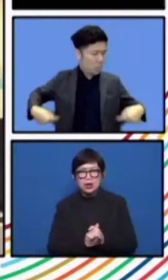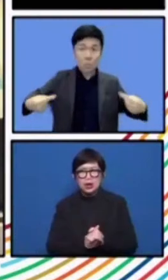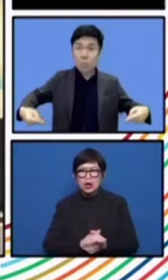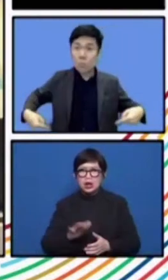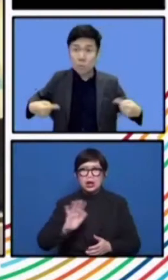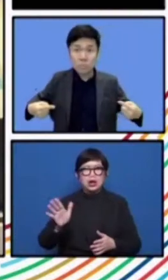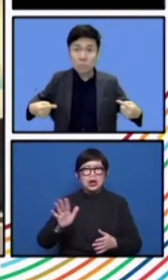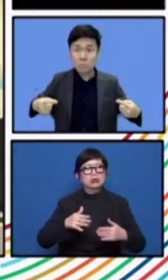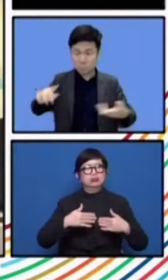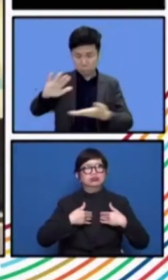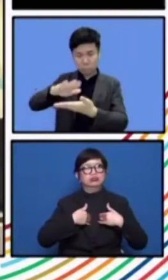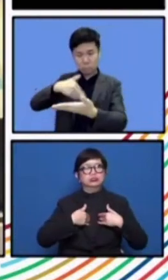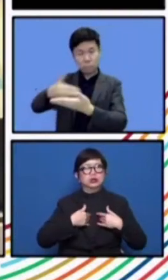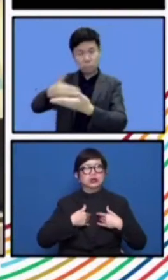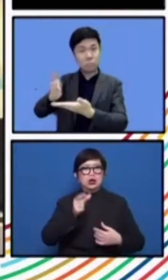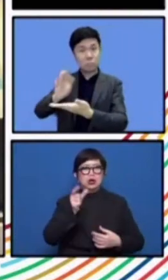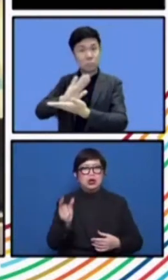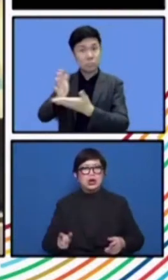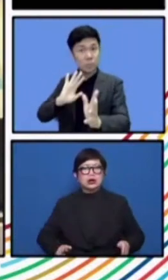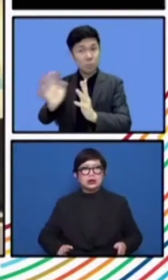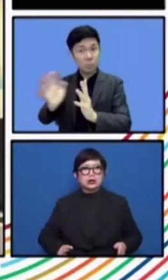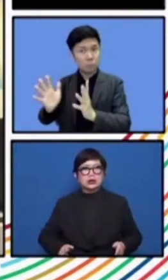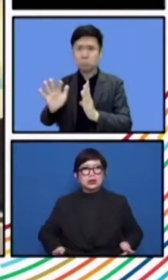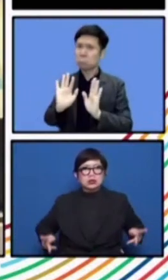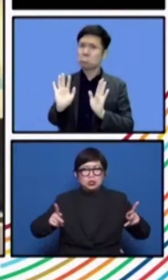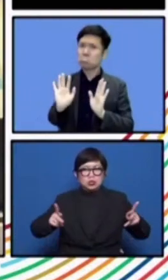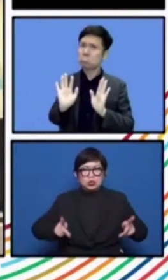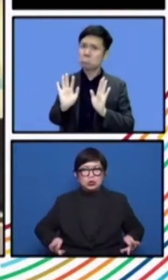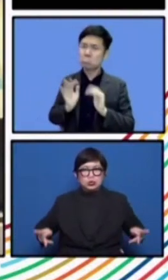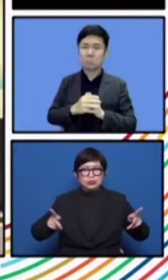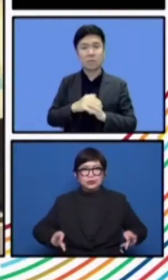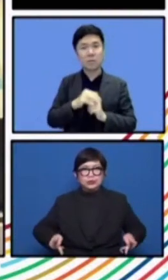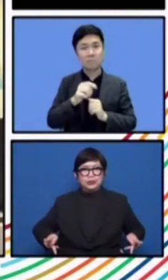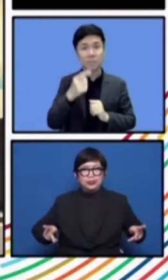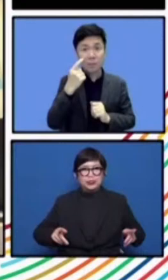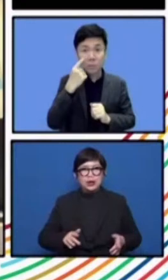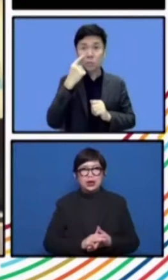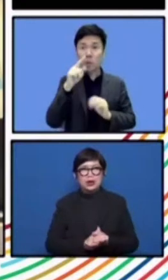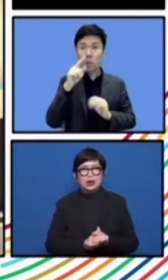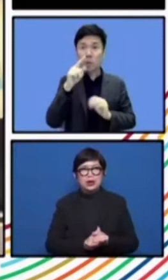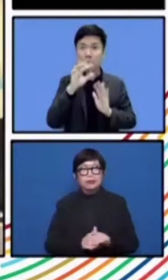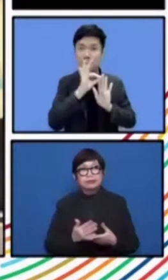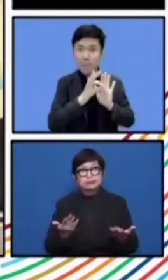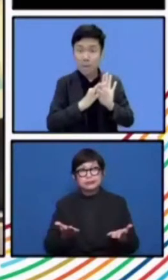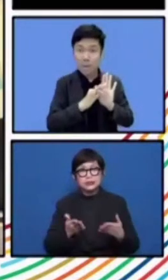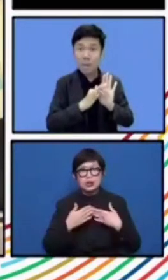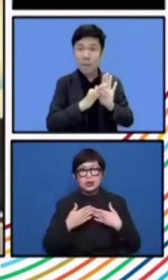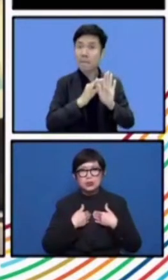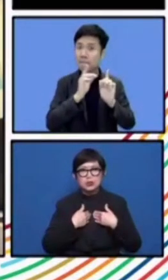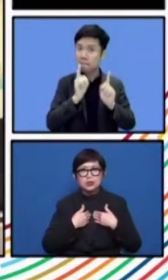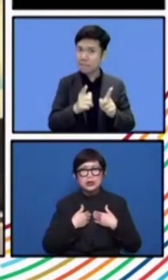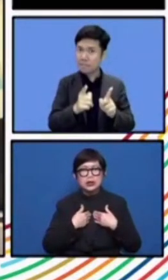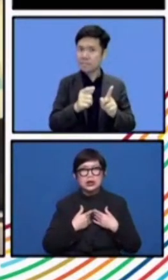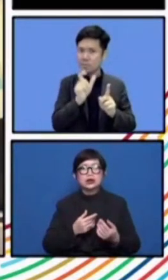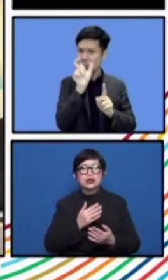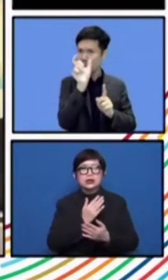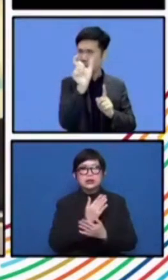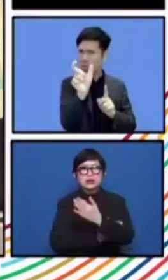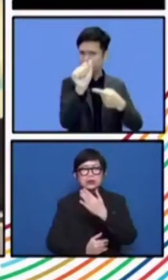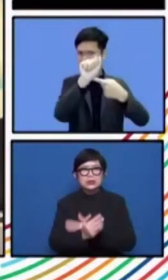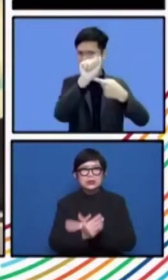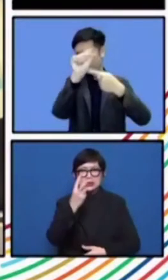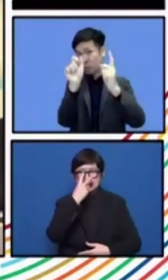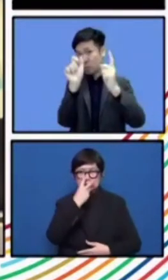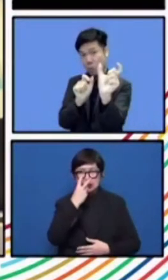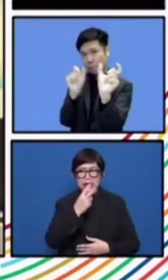so therefore when we make plans or policies I think we have to be able to interpret it properly from my perspective now